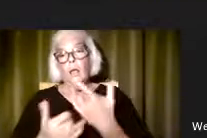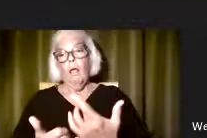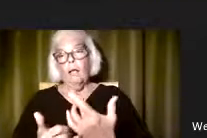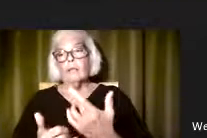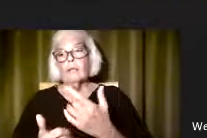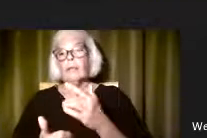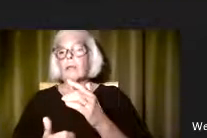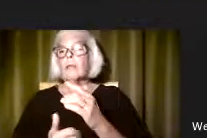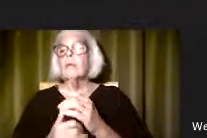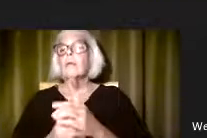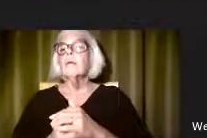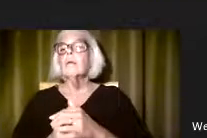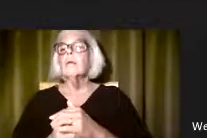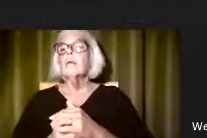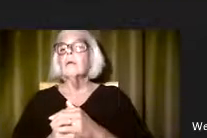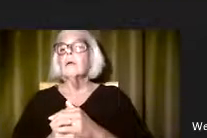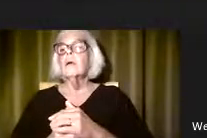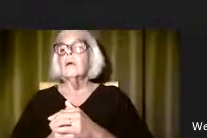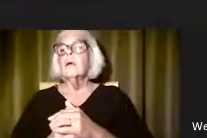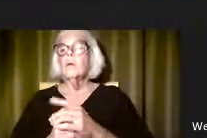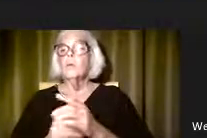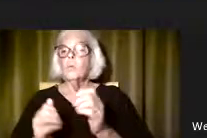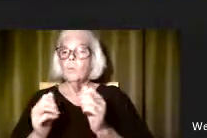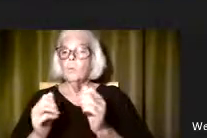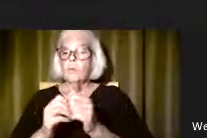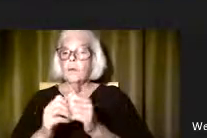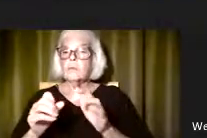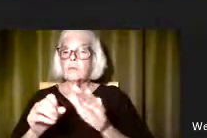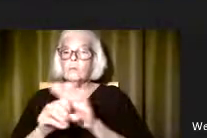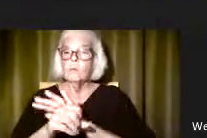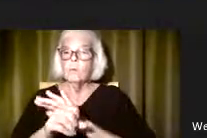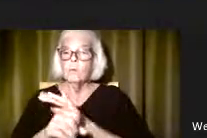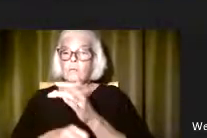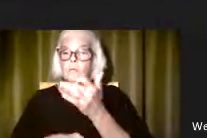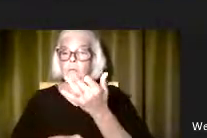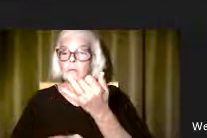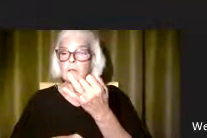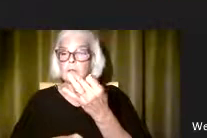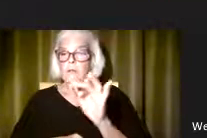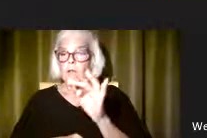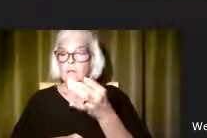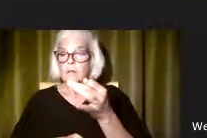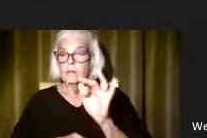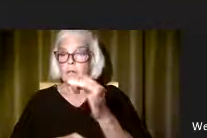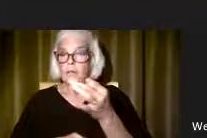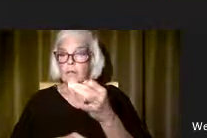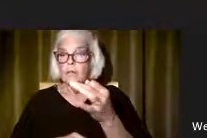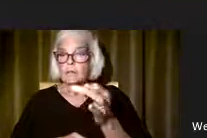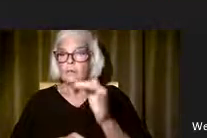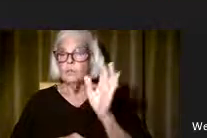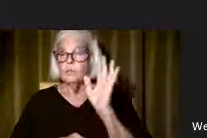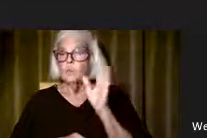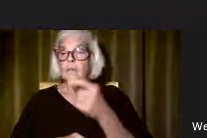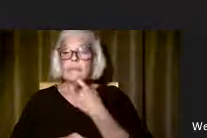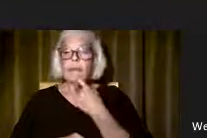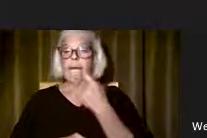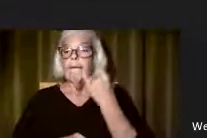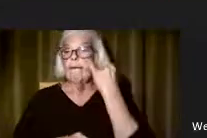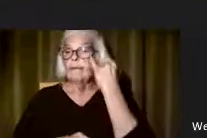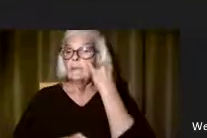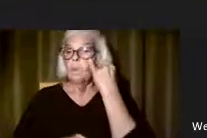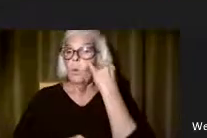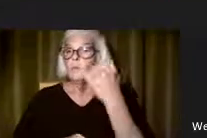place where you're only testing, or the recommendation for the general public is that you test if you have symptoms, and that's